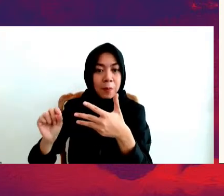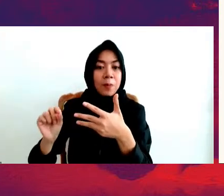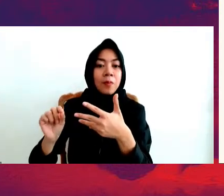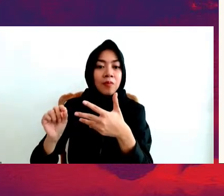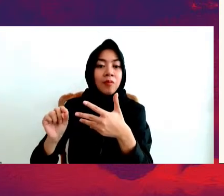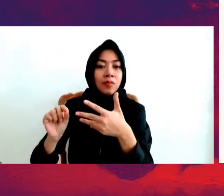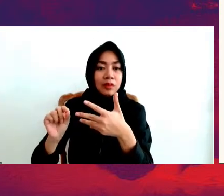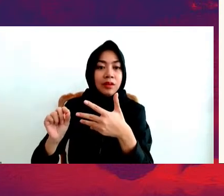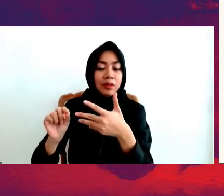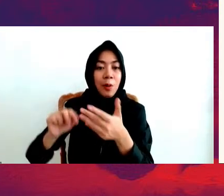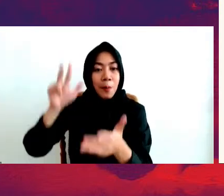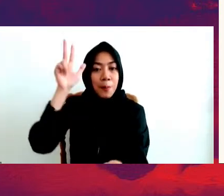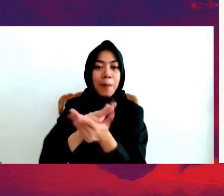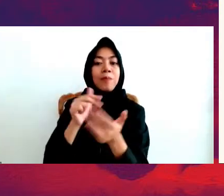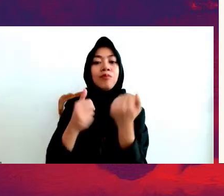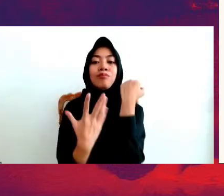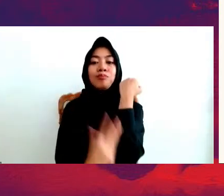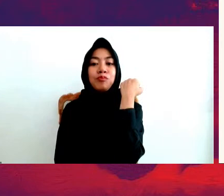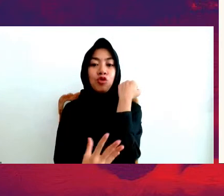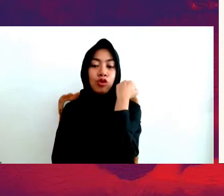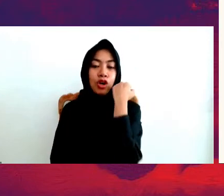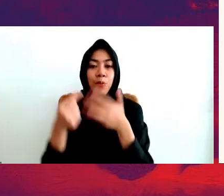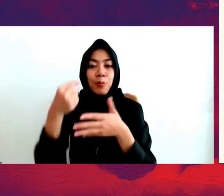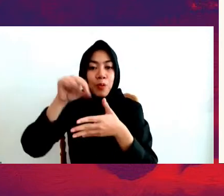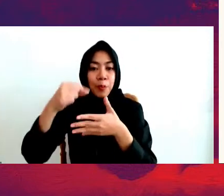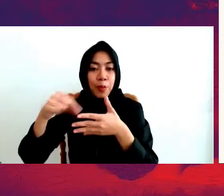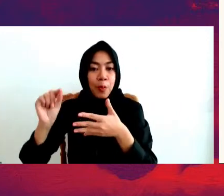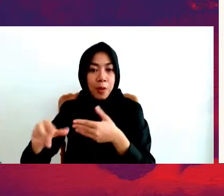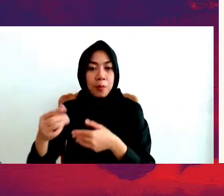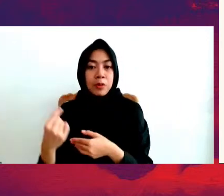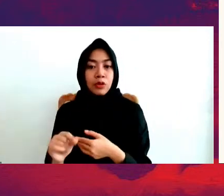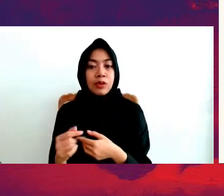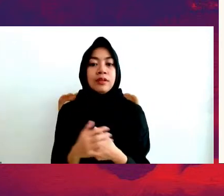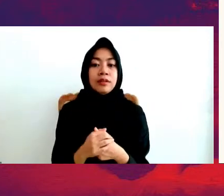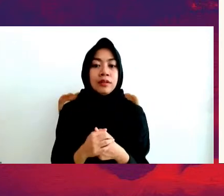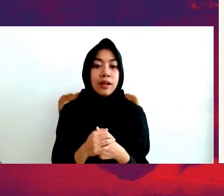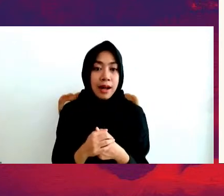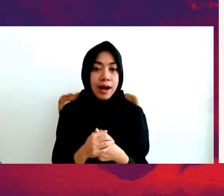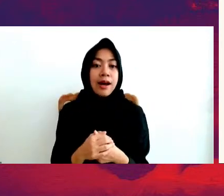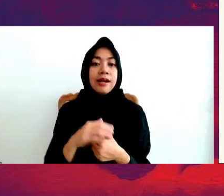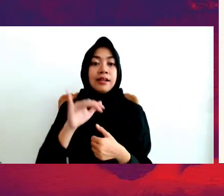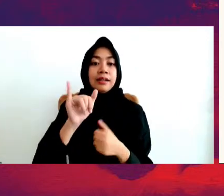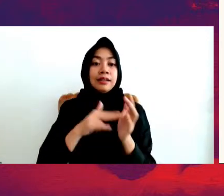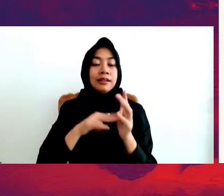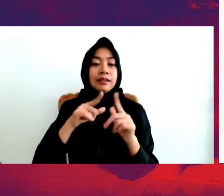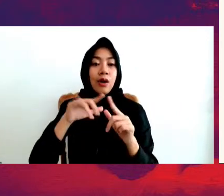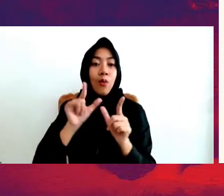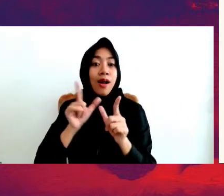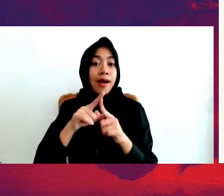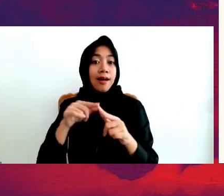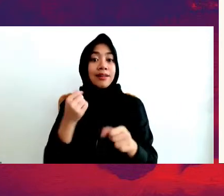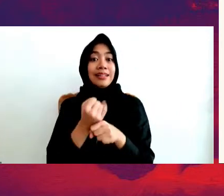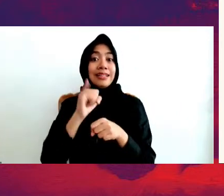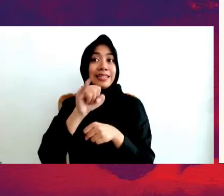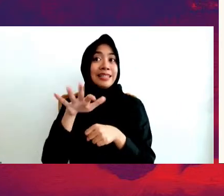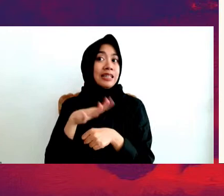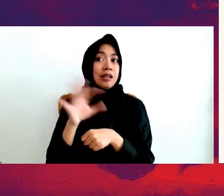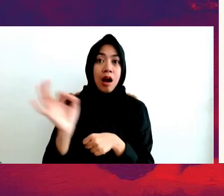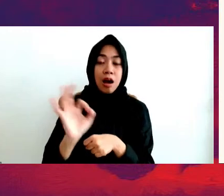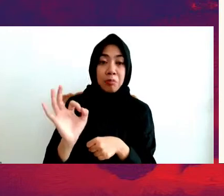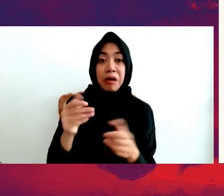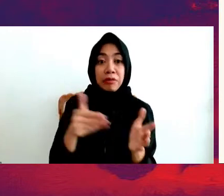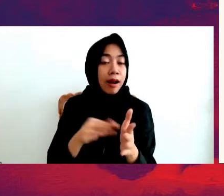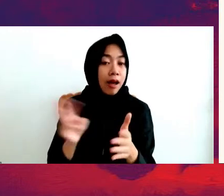screen as colored boxes. Fortunately, she and her family are not deprived in nutrition, child mortality,